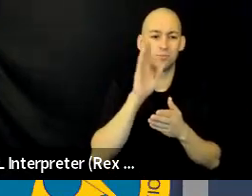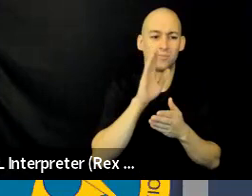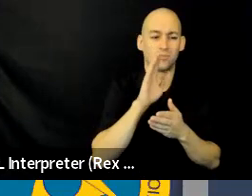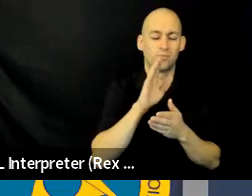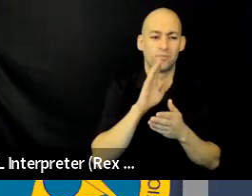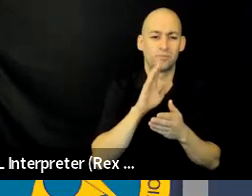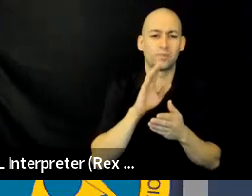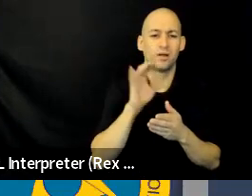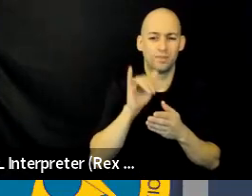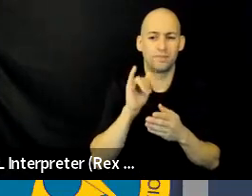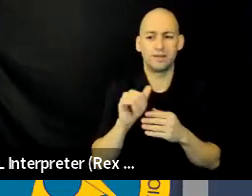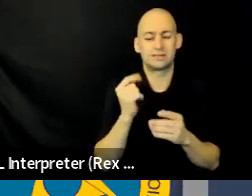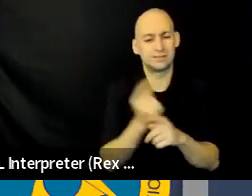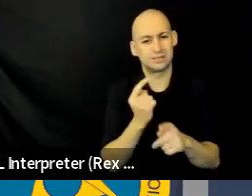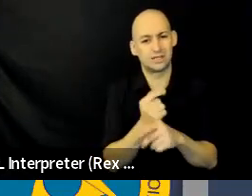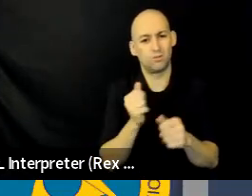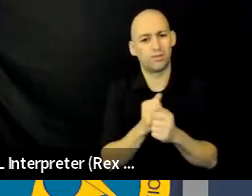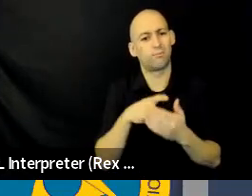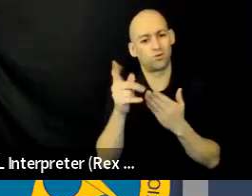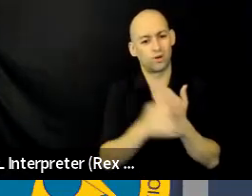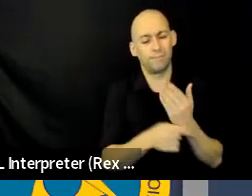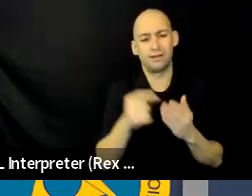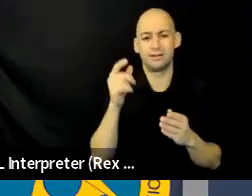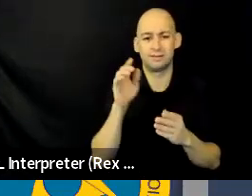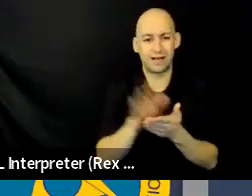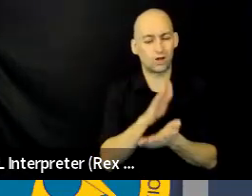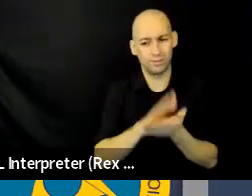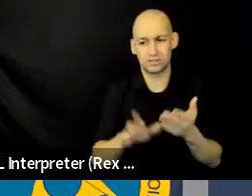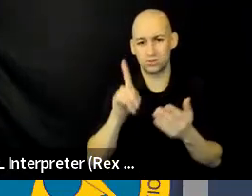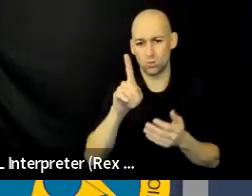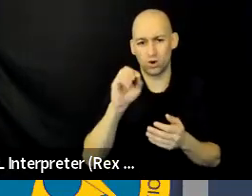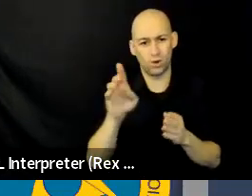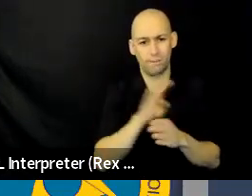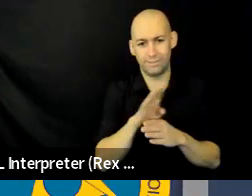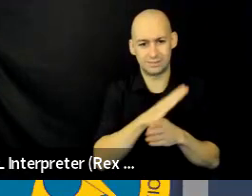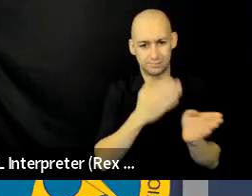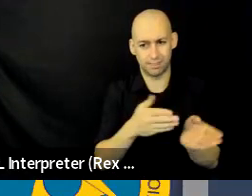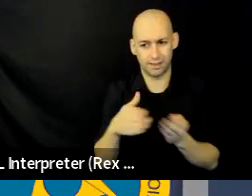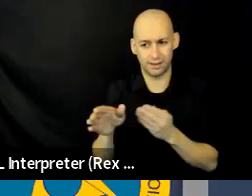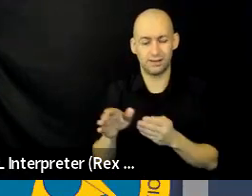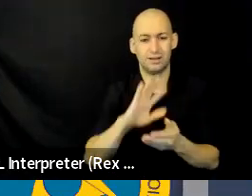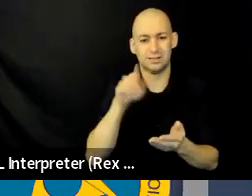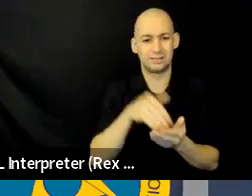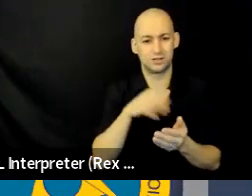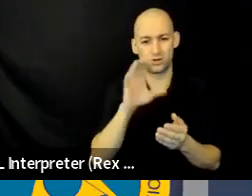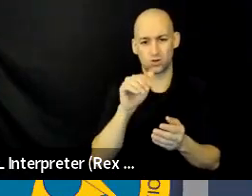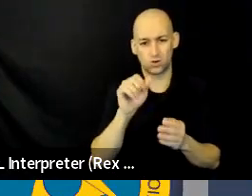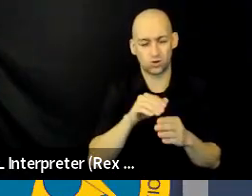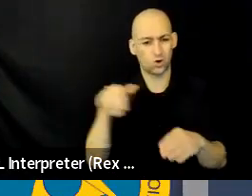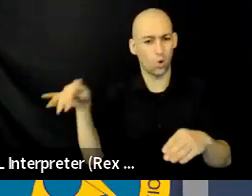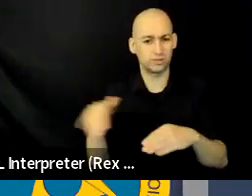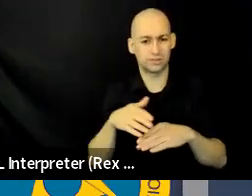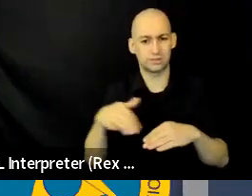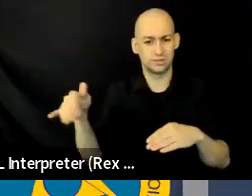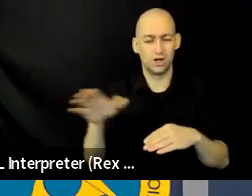consistent with our programming documents. It's in the 101 business plan supported by the Central Coast Coalition.